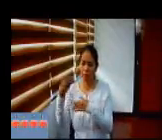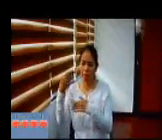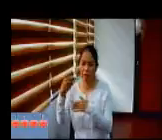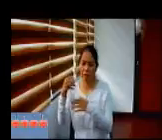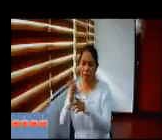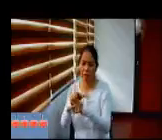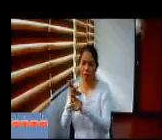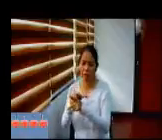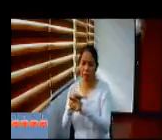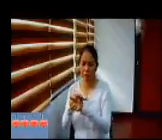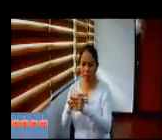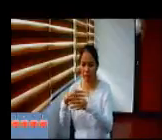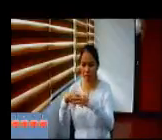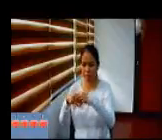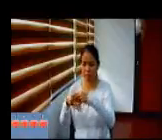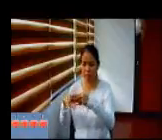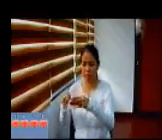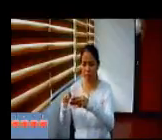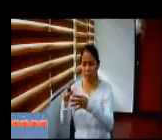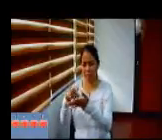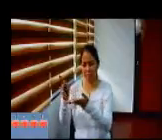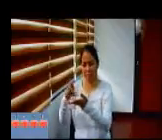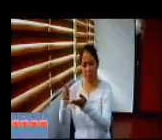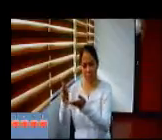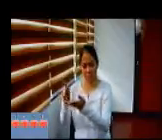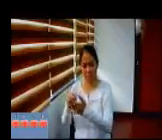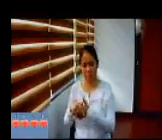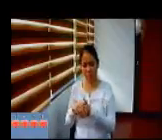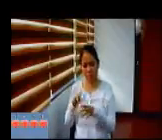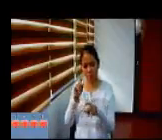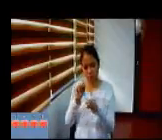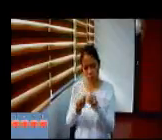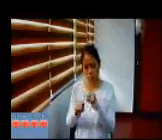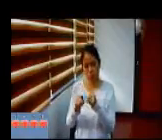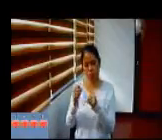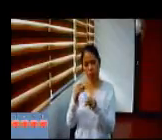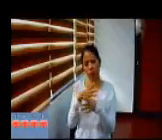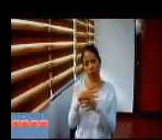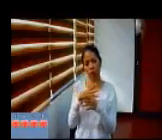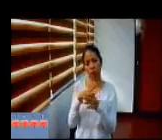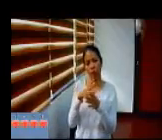please. And therefore, this would lessen